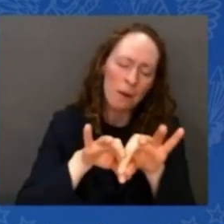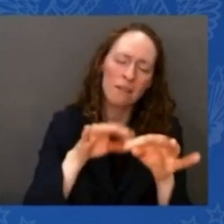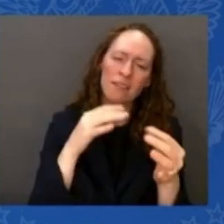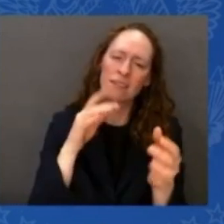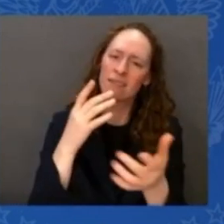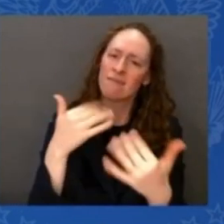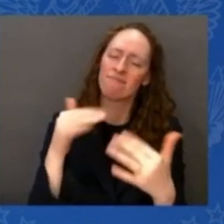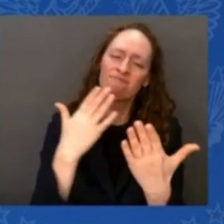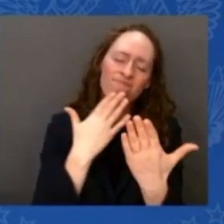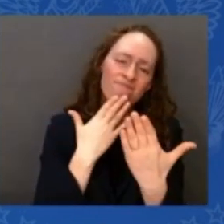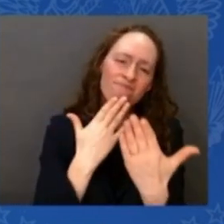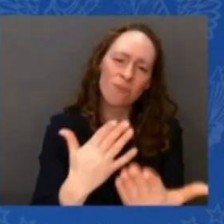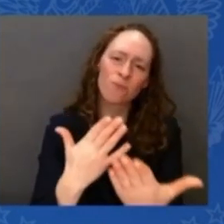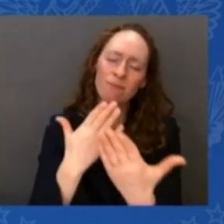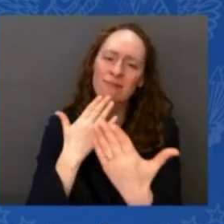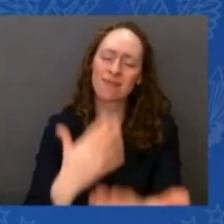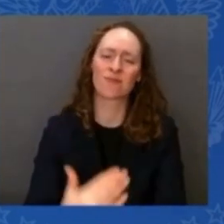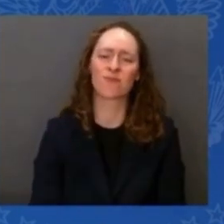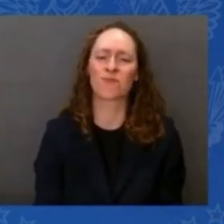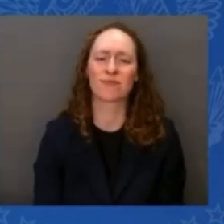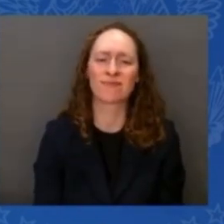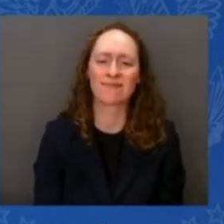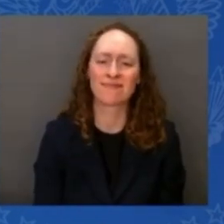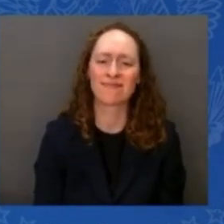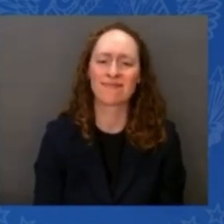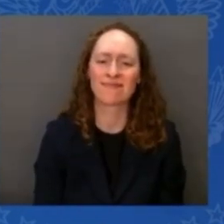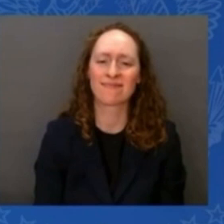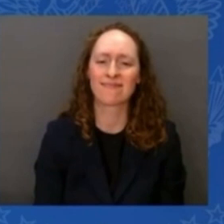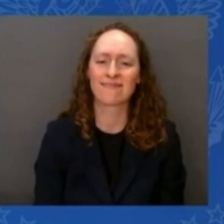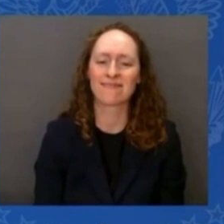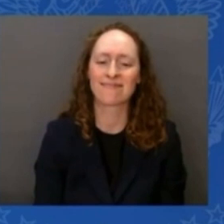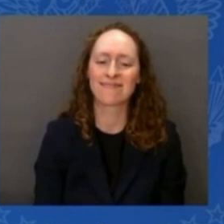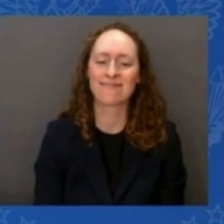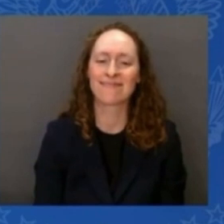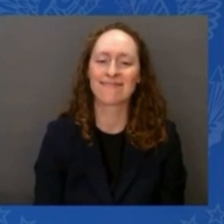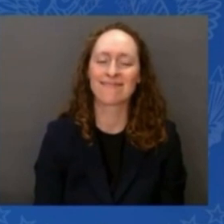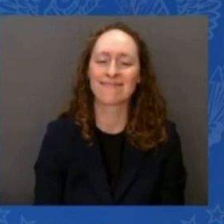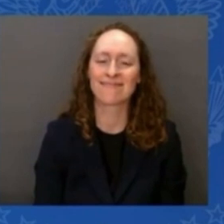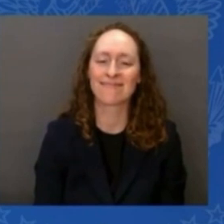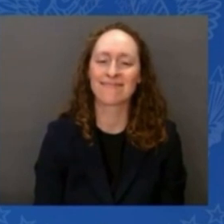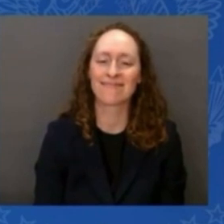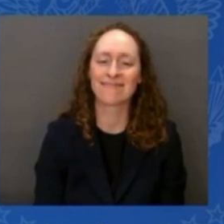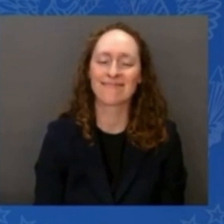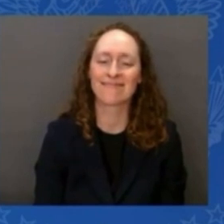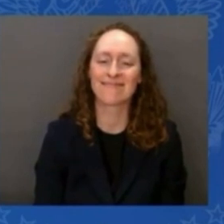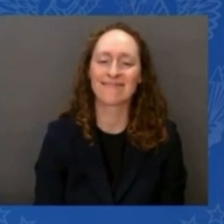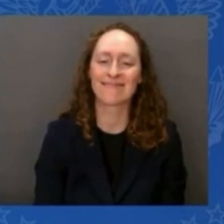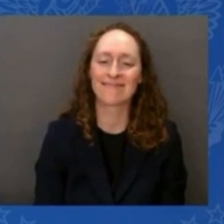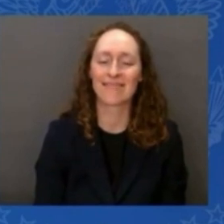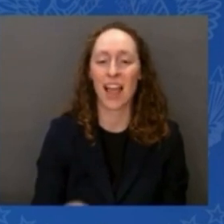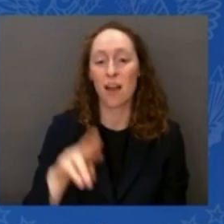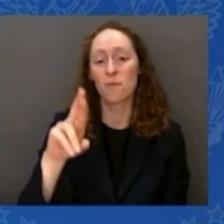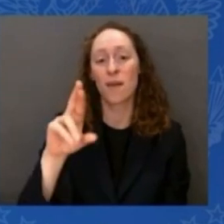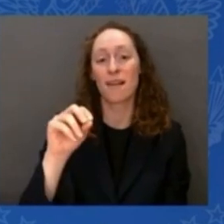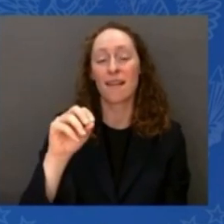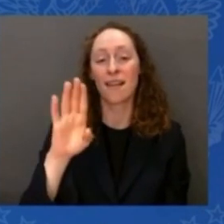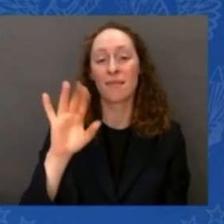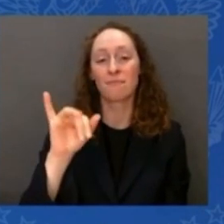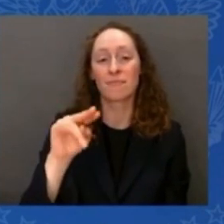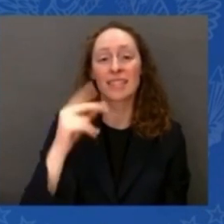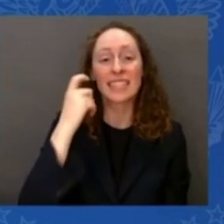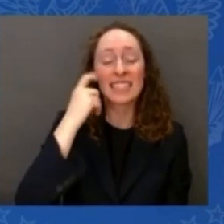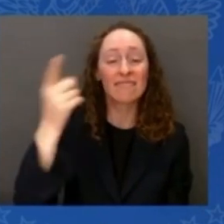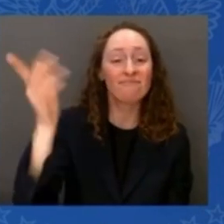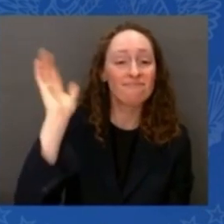And Robin, talking about her journey. My dad, if you have a seat, please take it. If you don't, come on up on stage with